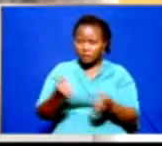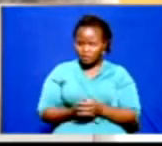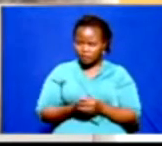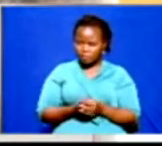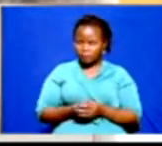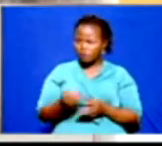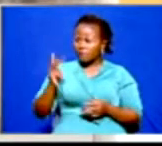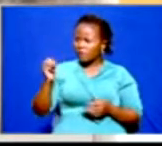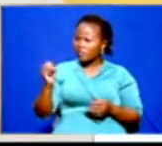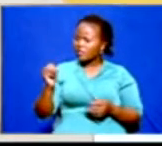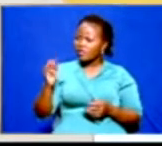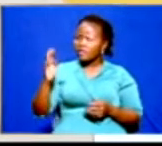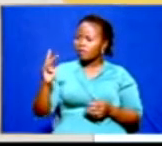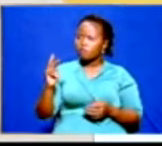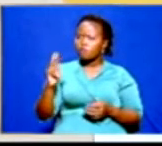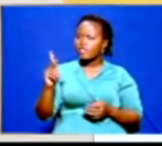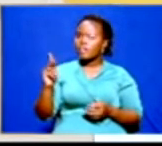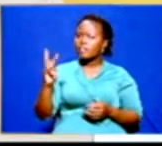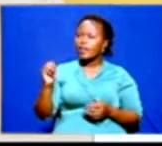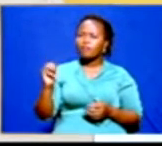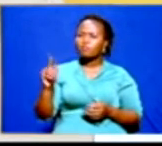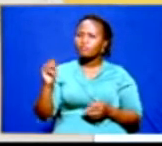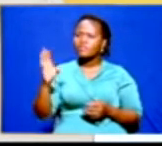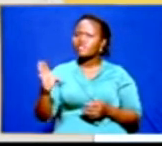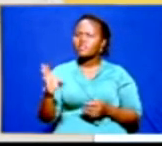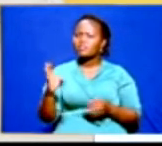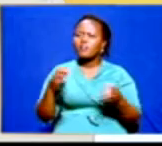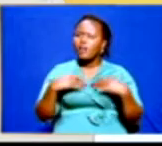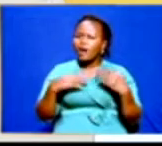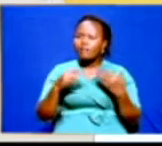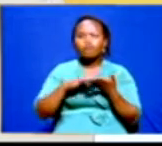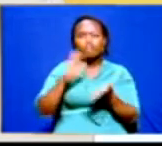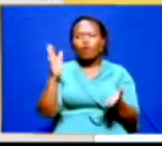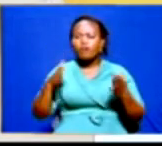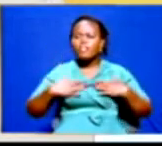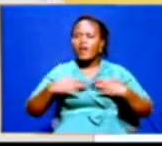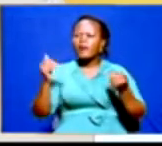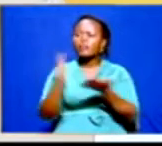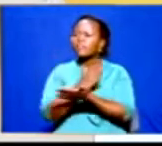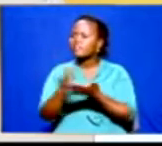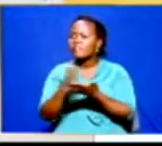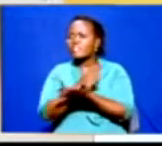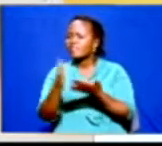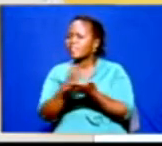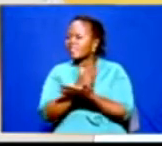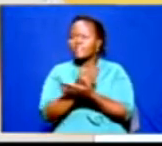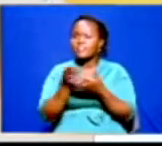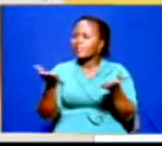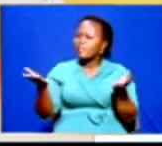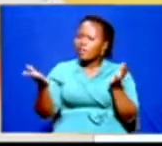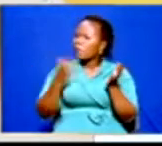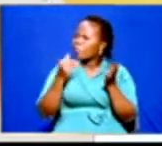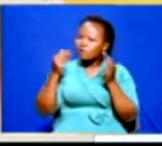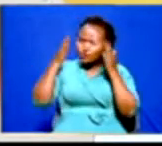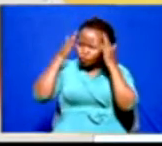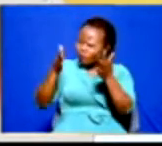a large percentage of the workforce we have in our healthcare sector. I just want us to look at the journey.